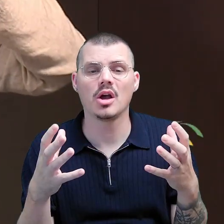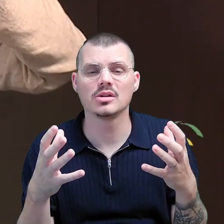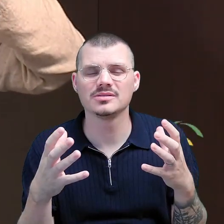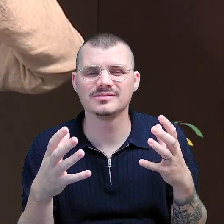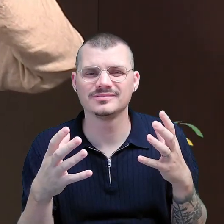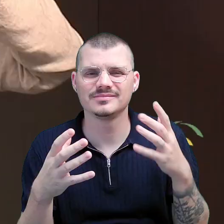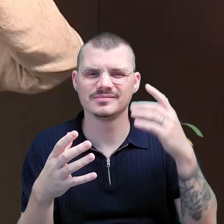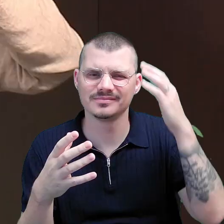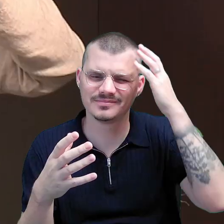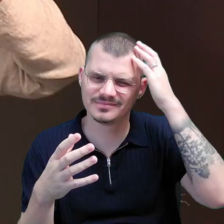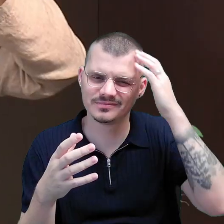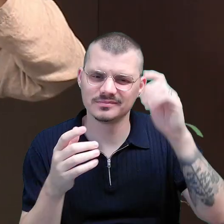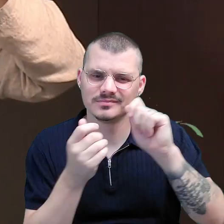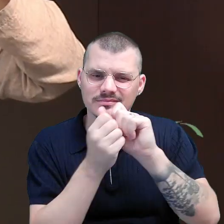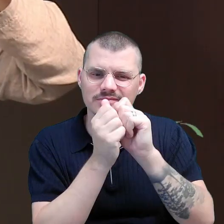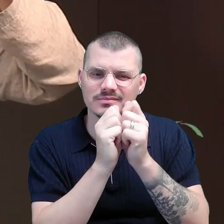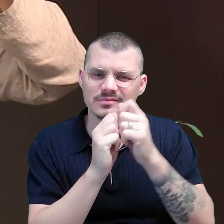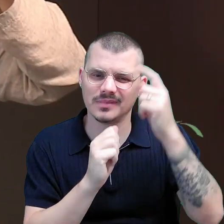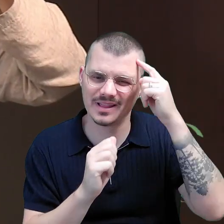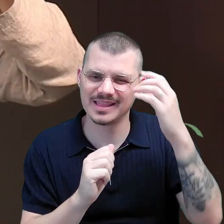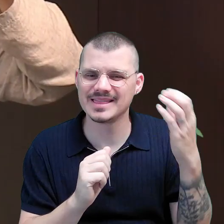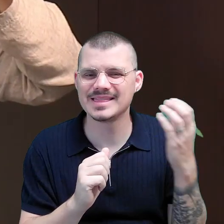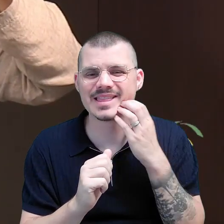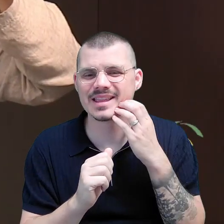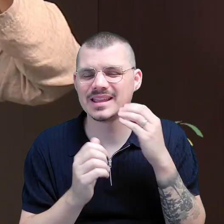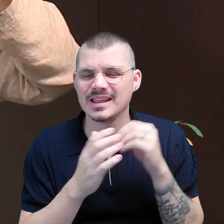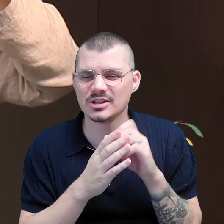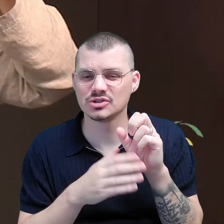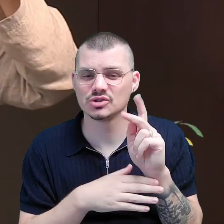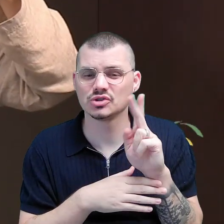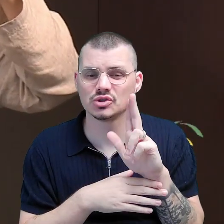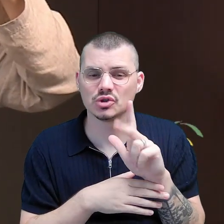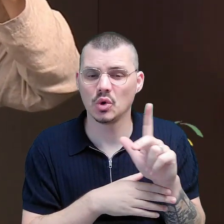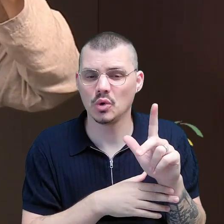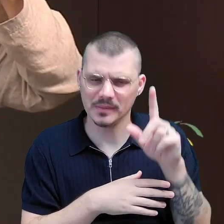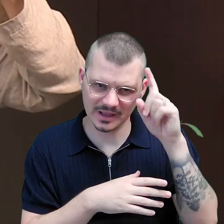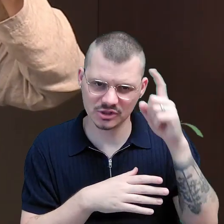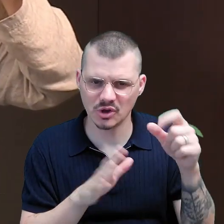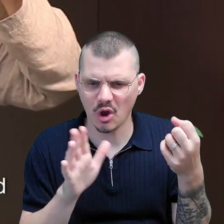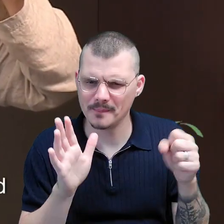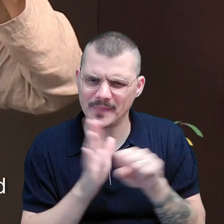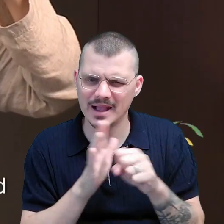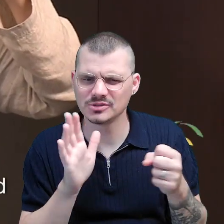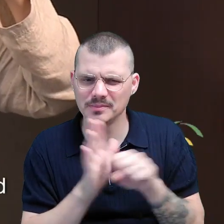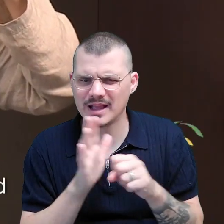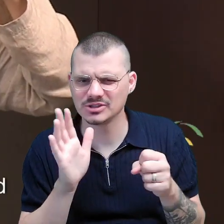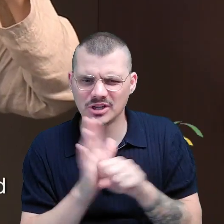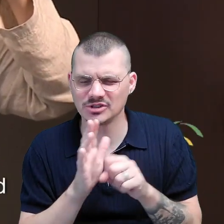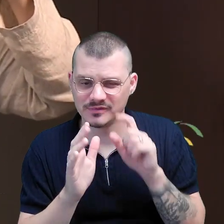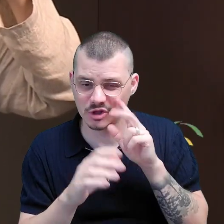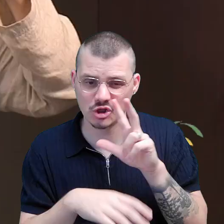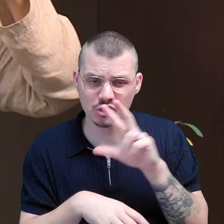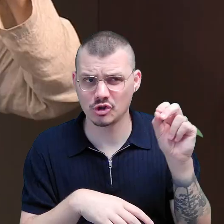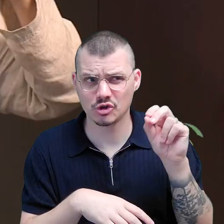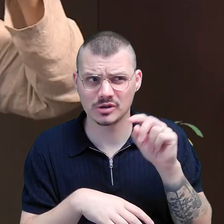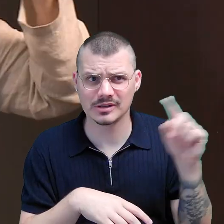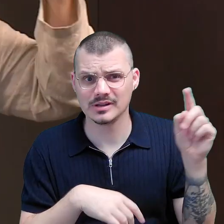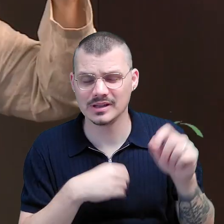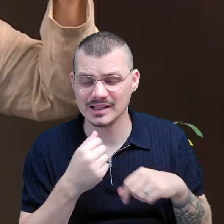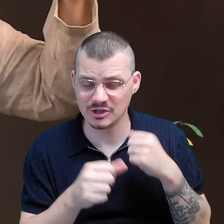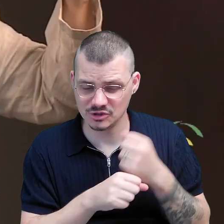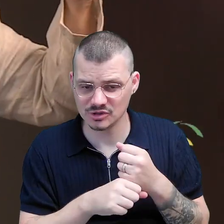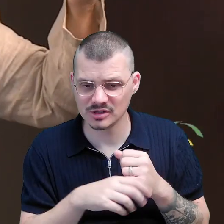of remodeling of her skull and a lot of thickening of her skull because she'd been bashing her head continuously